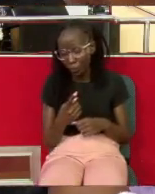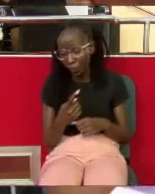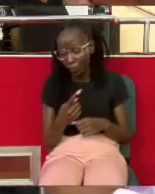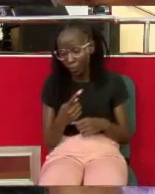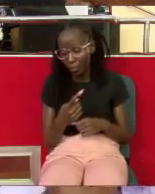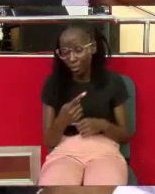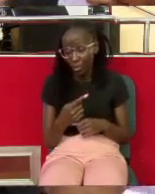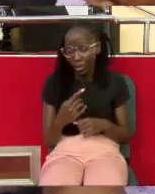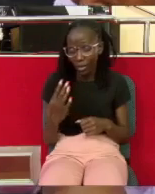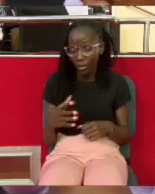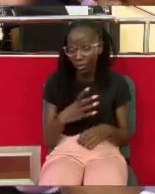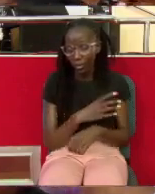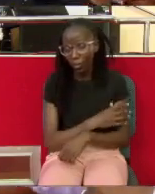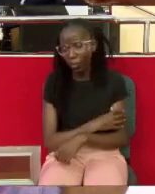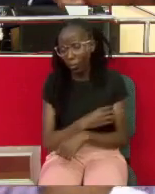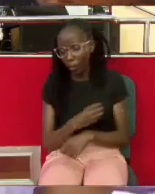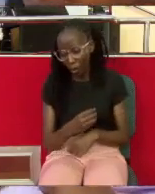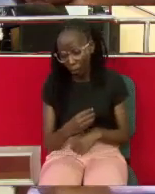word has built